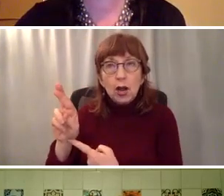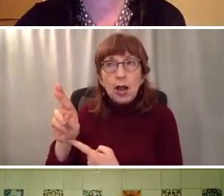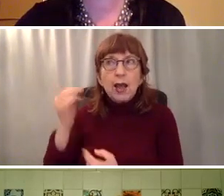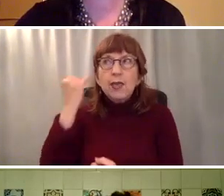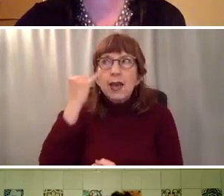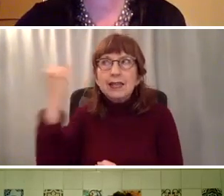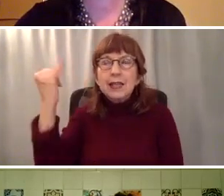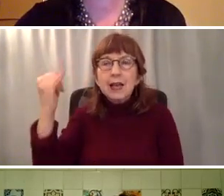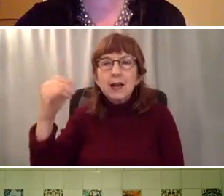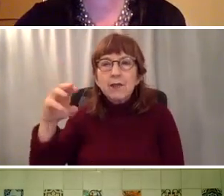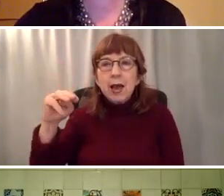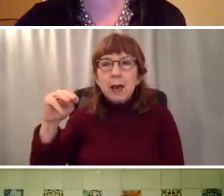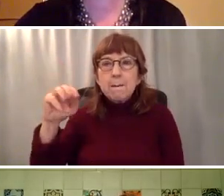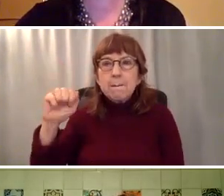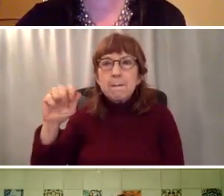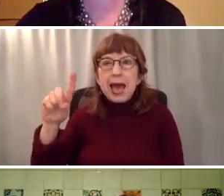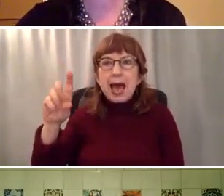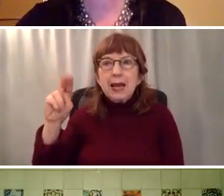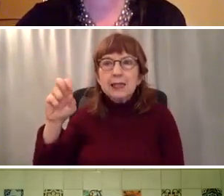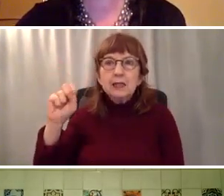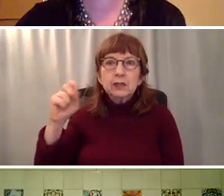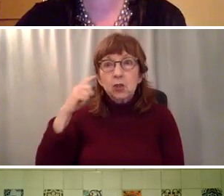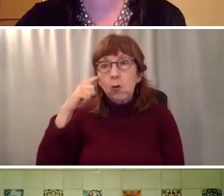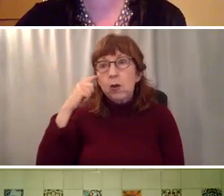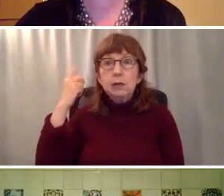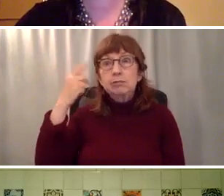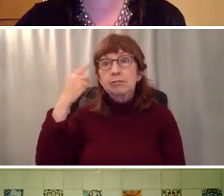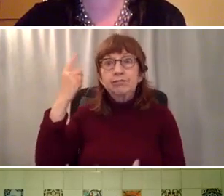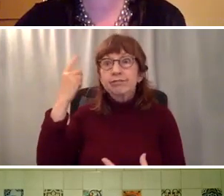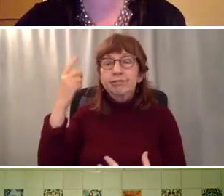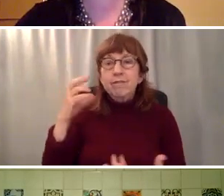madness and going mad,